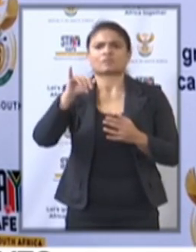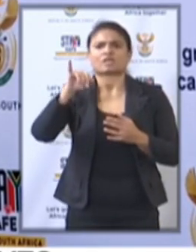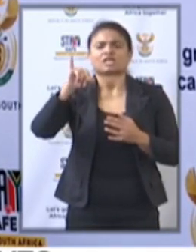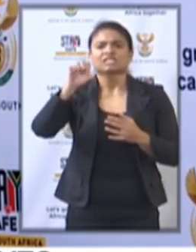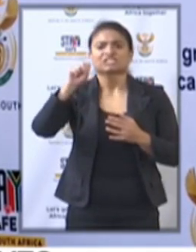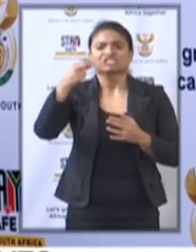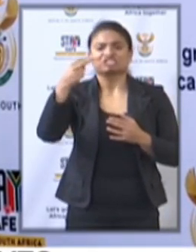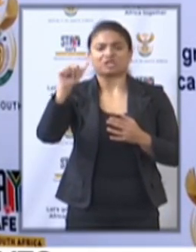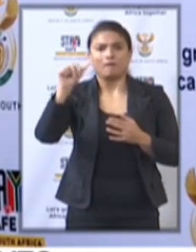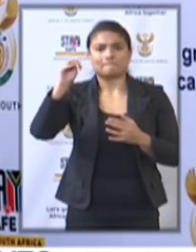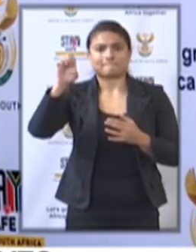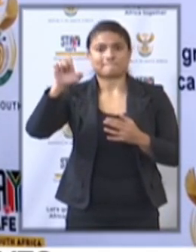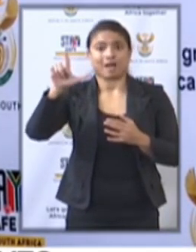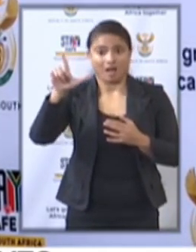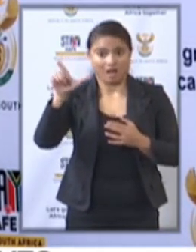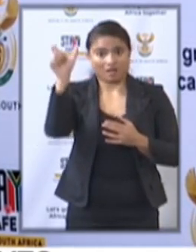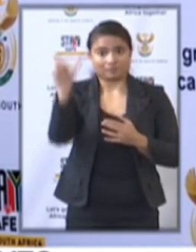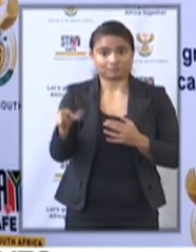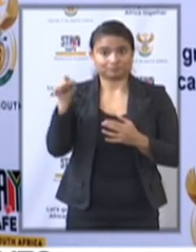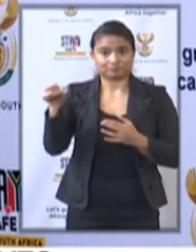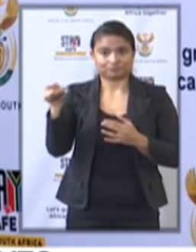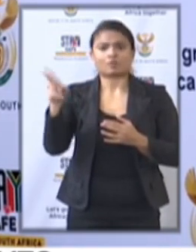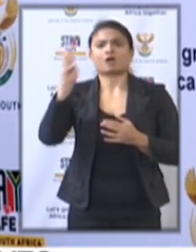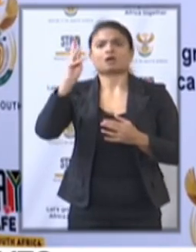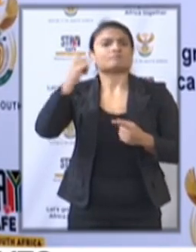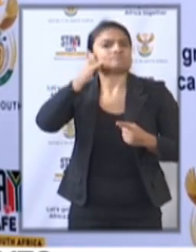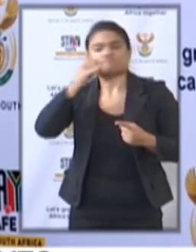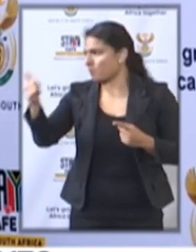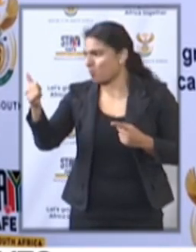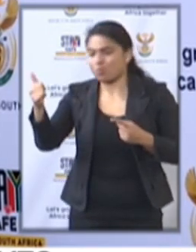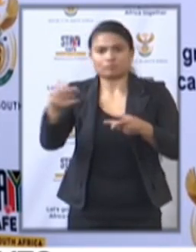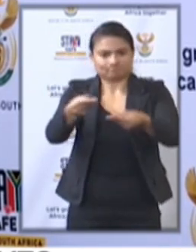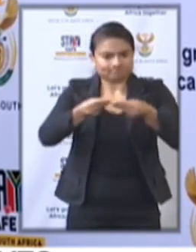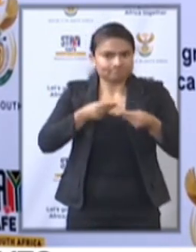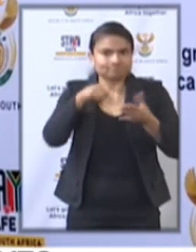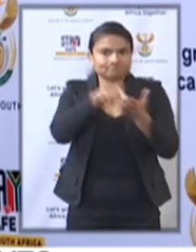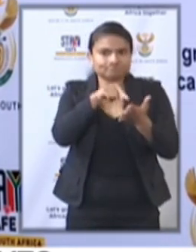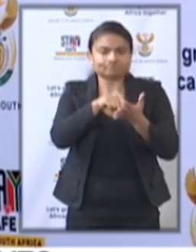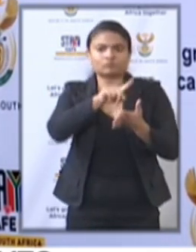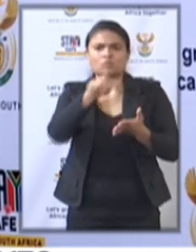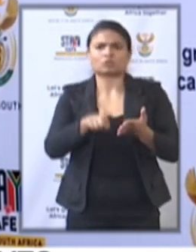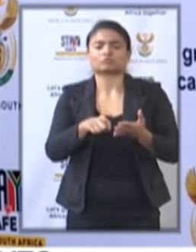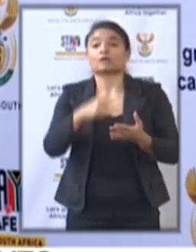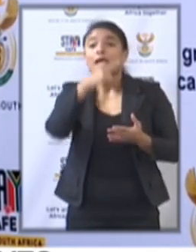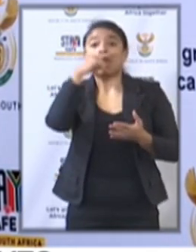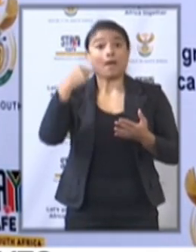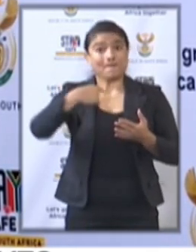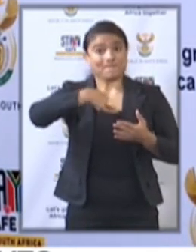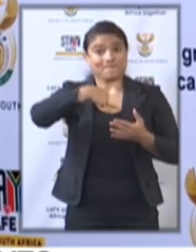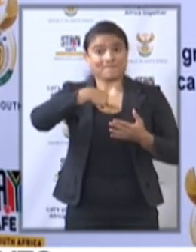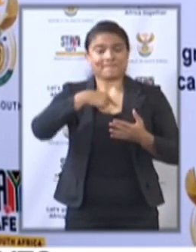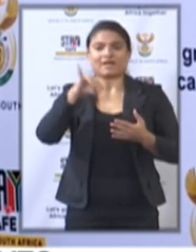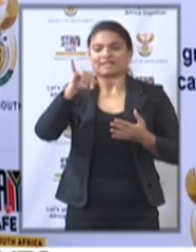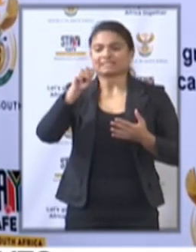Silimale, who will take phone calls. My name is Ishmael, and I'll